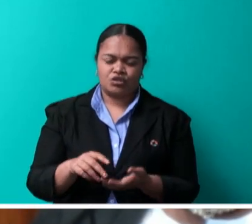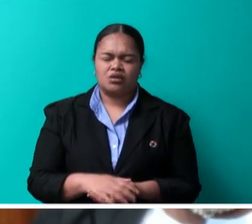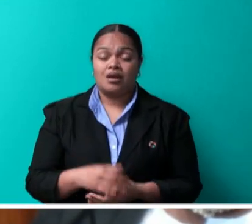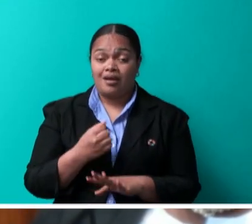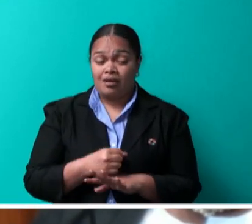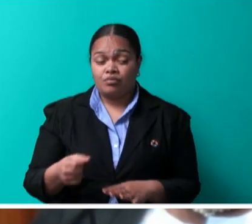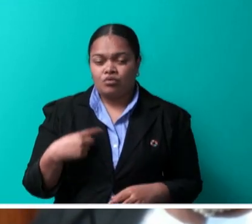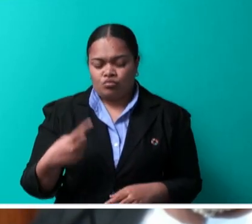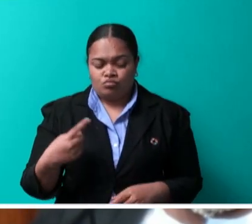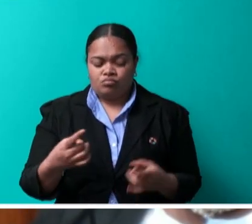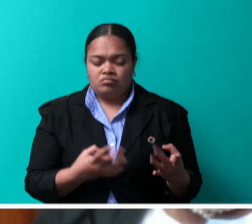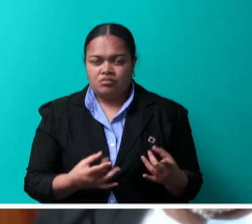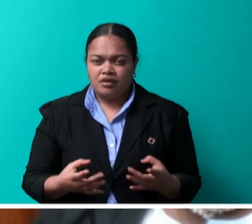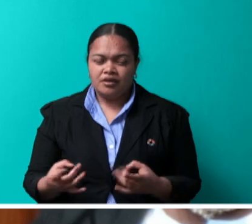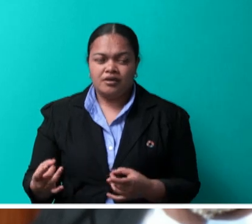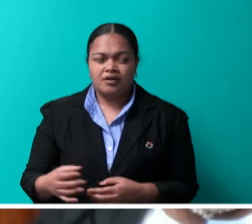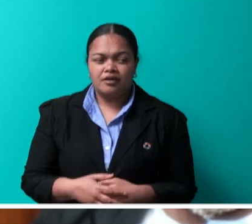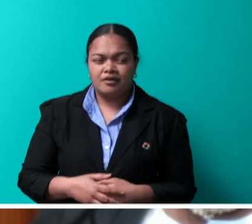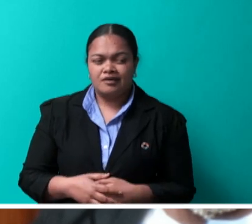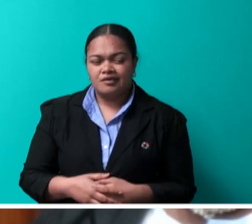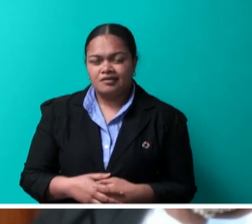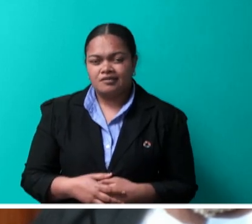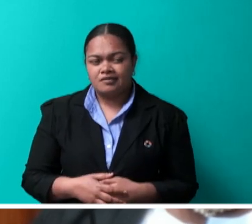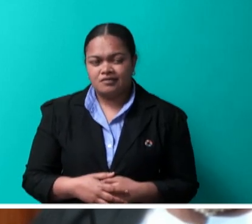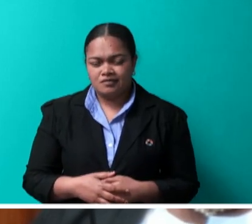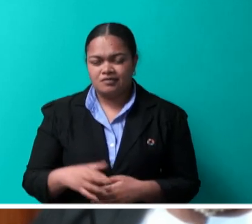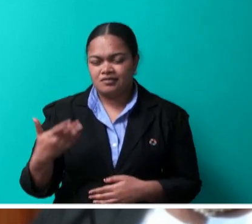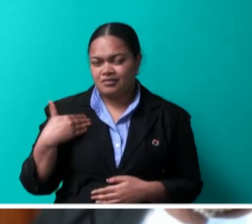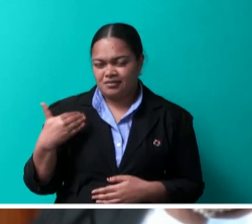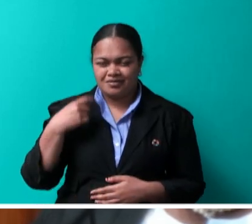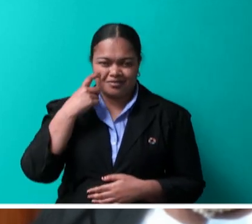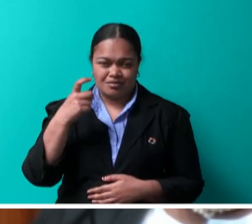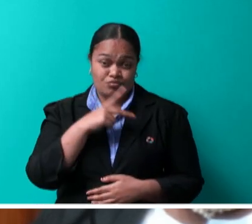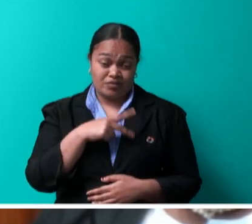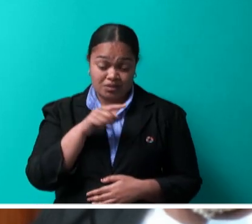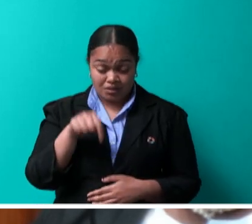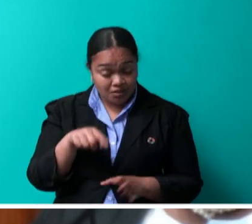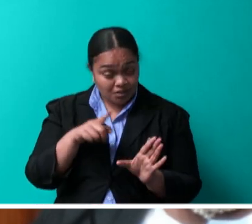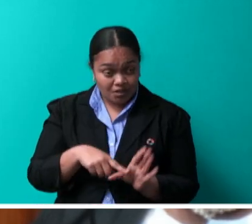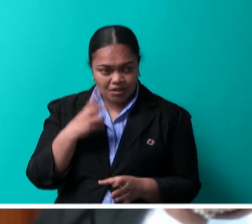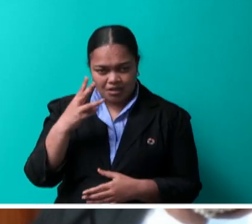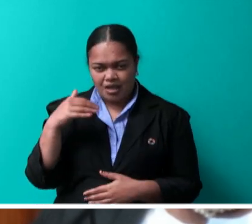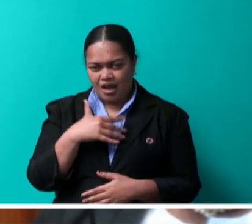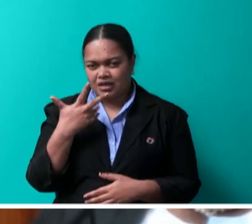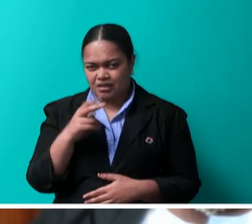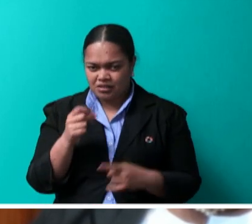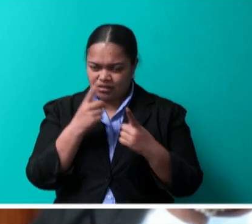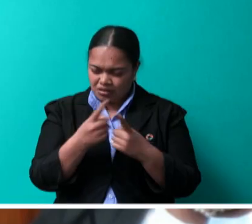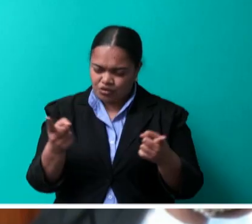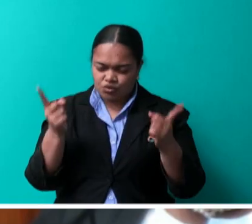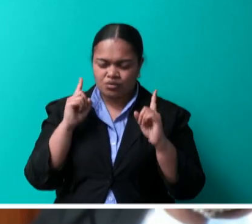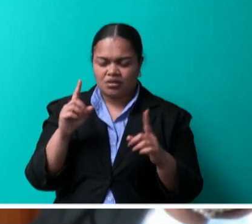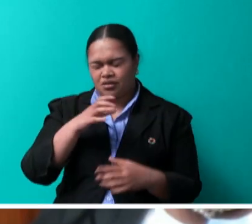continues preparing the next generation of healthcare professions. This year, 380 graduate nurses